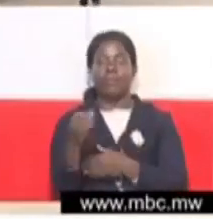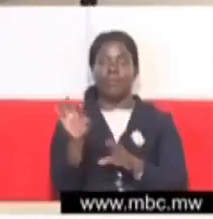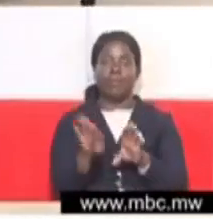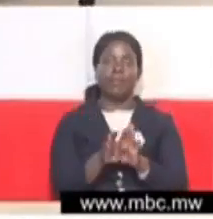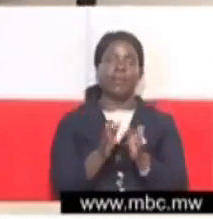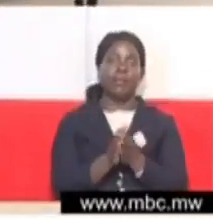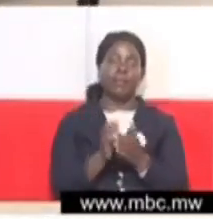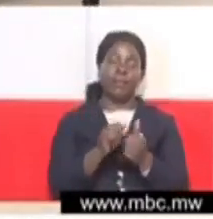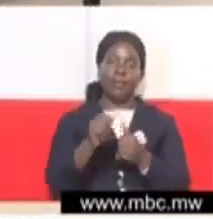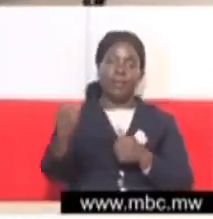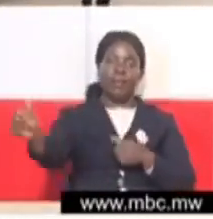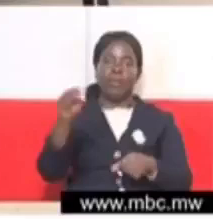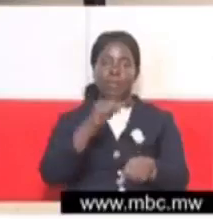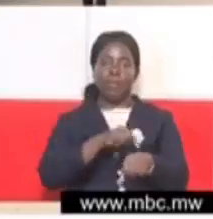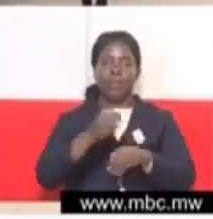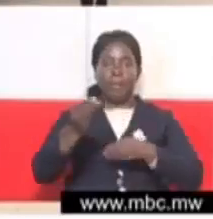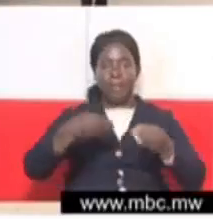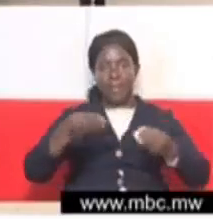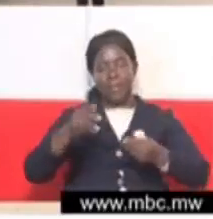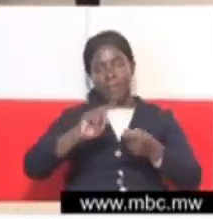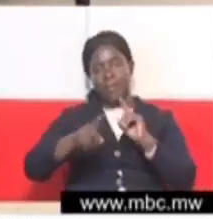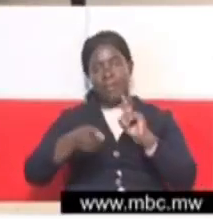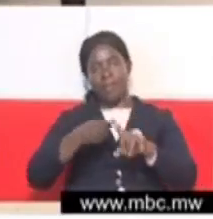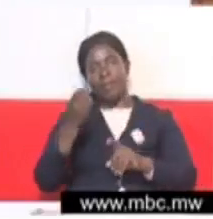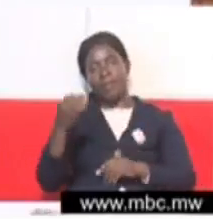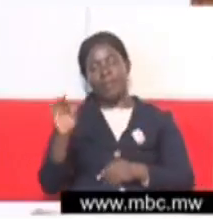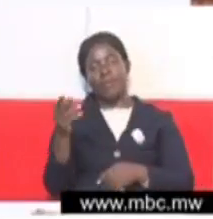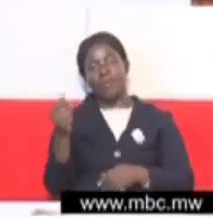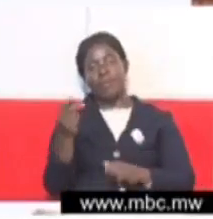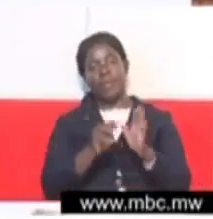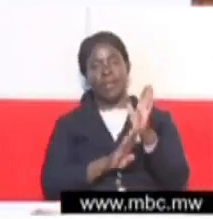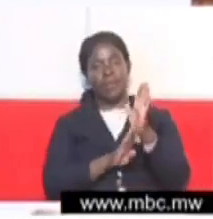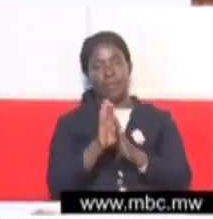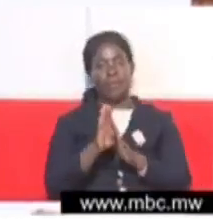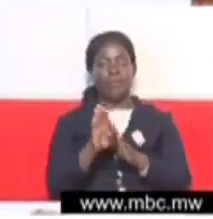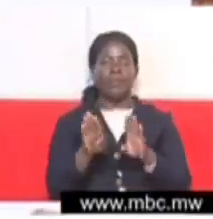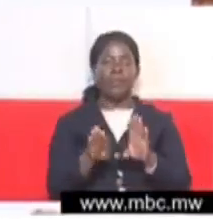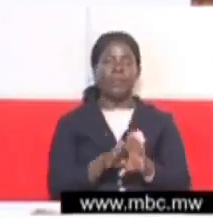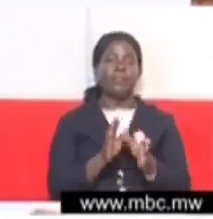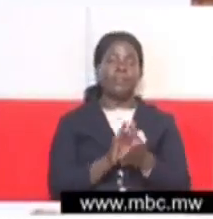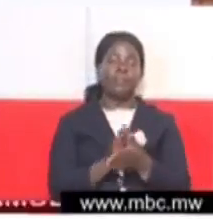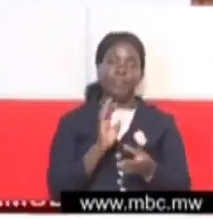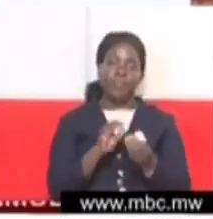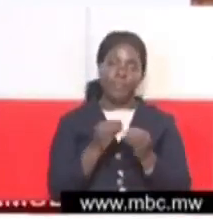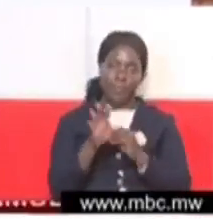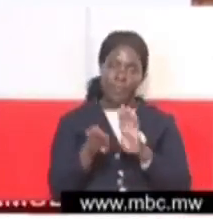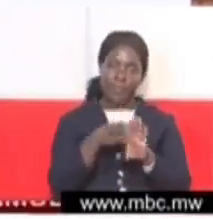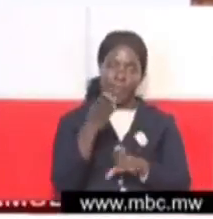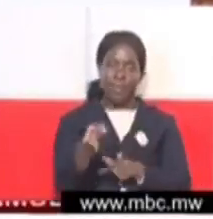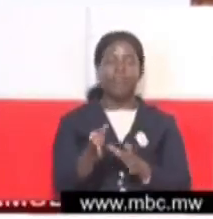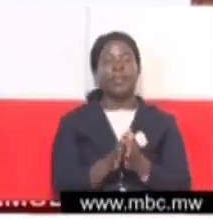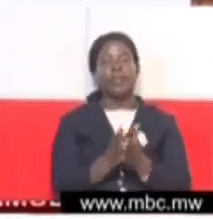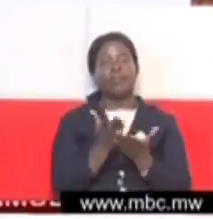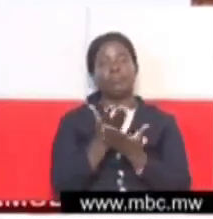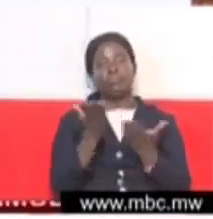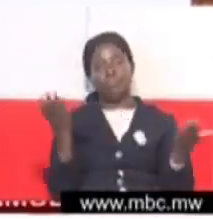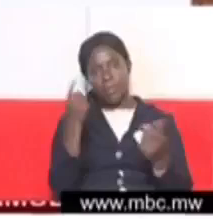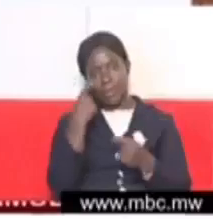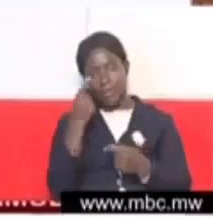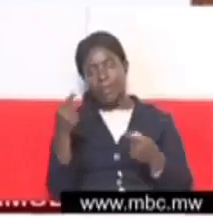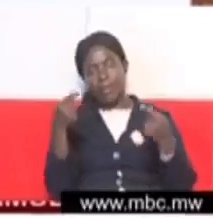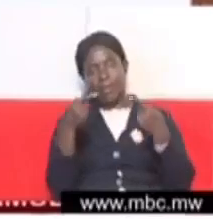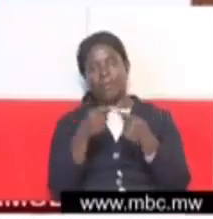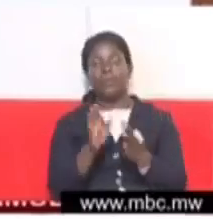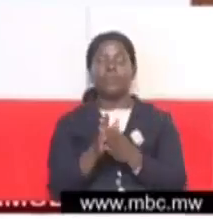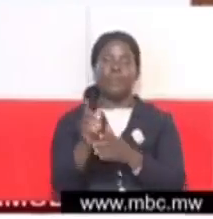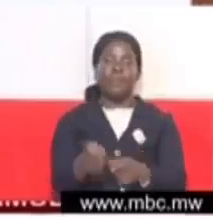long-term business relationships for economic growth. We have an intervention whereby we are linking farmers to high value